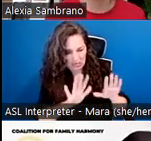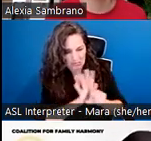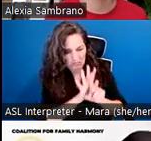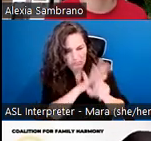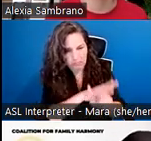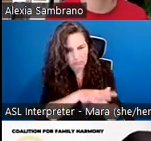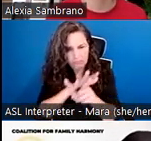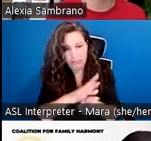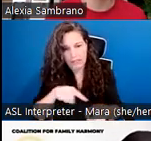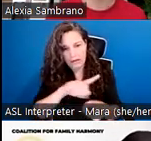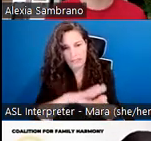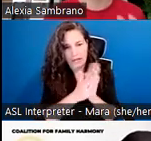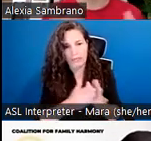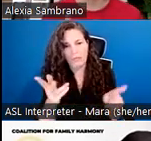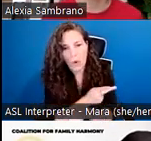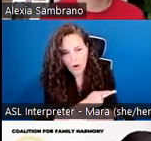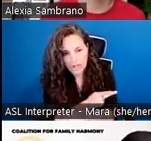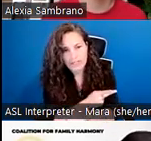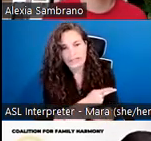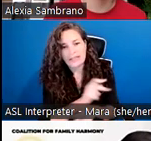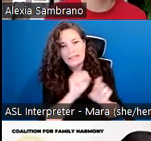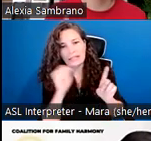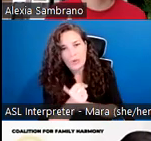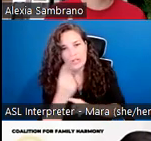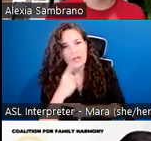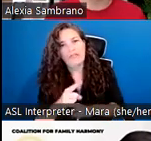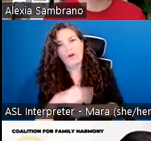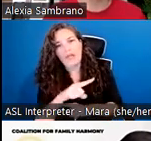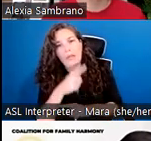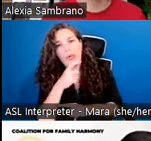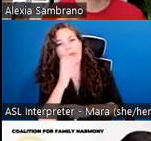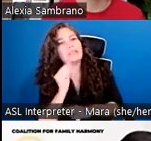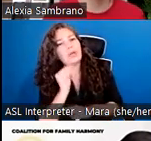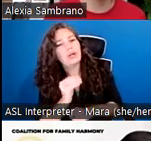prison industrial complex or engaging with law enforcement or